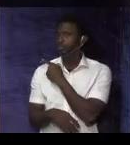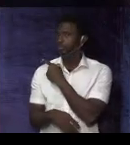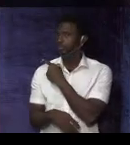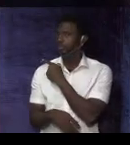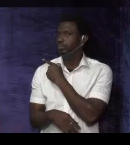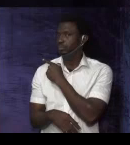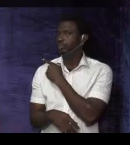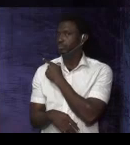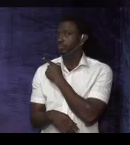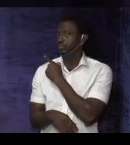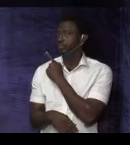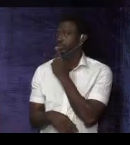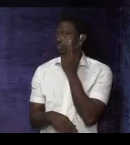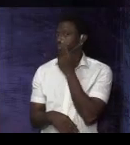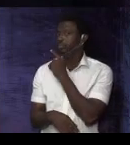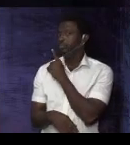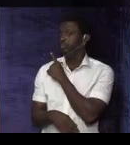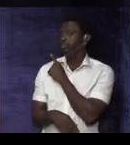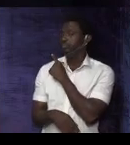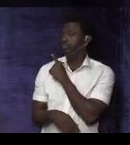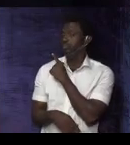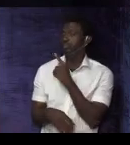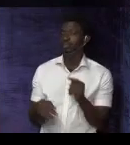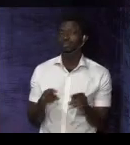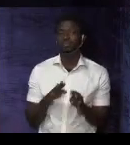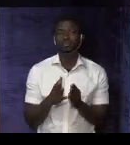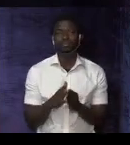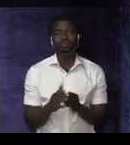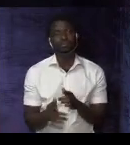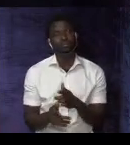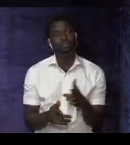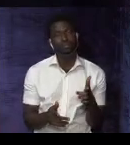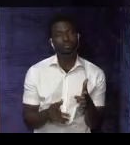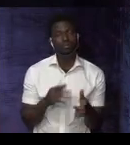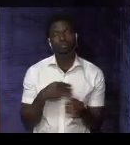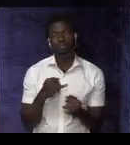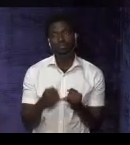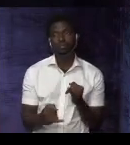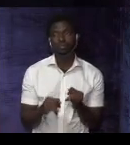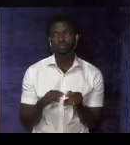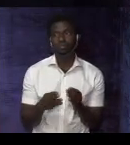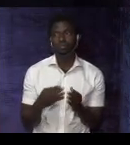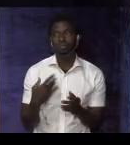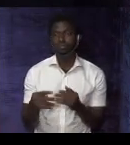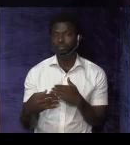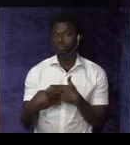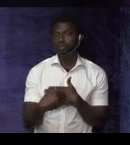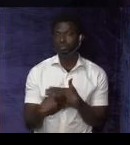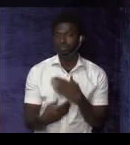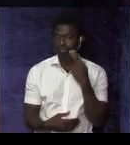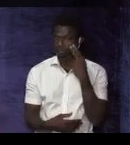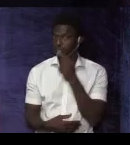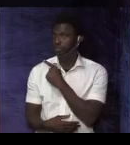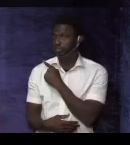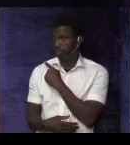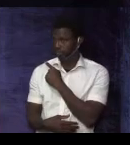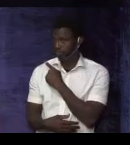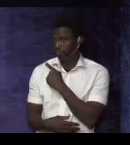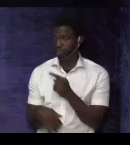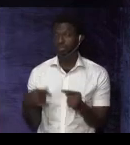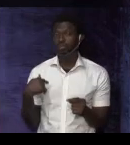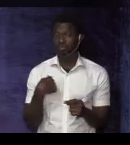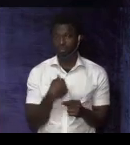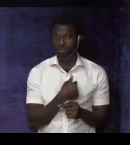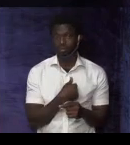See? So it's going to come down. Now, I'm opening up the left, and finally I open up the back. So you